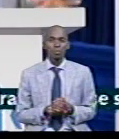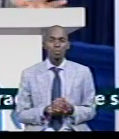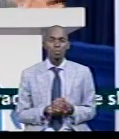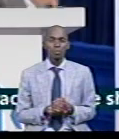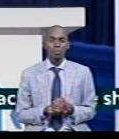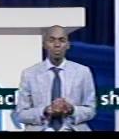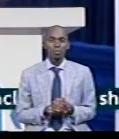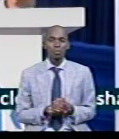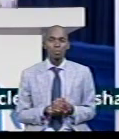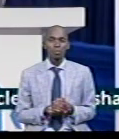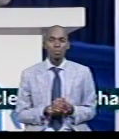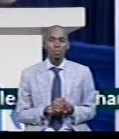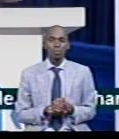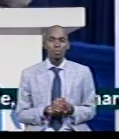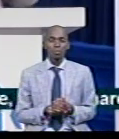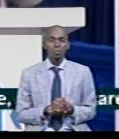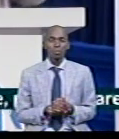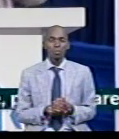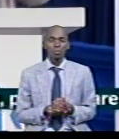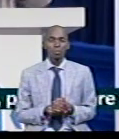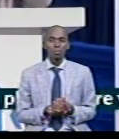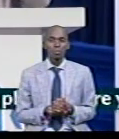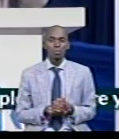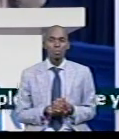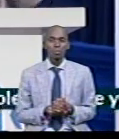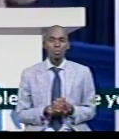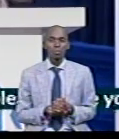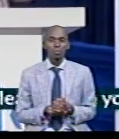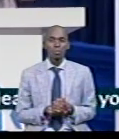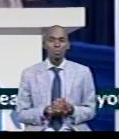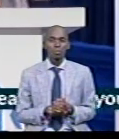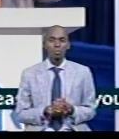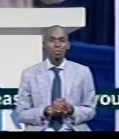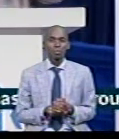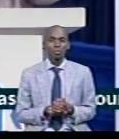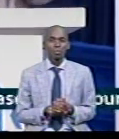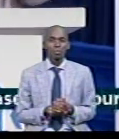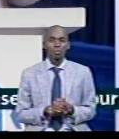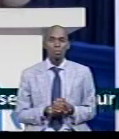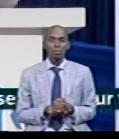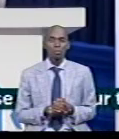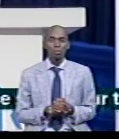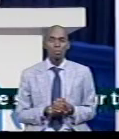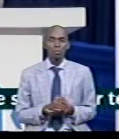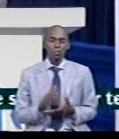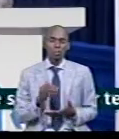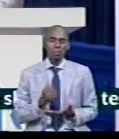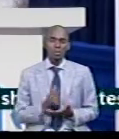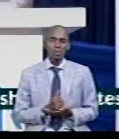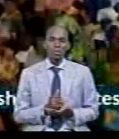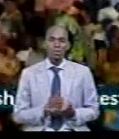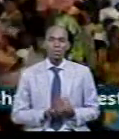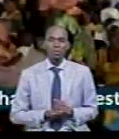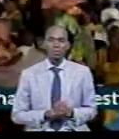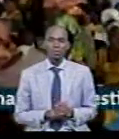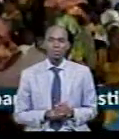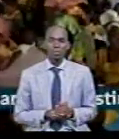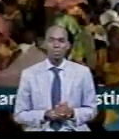Rob from my wife Yamasono or Yakupo Adamo and no Master Eterno. Amen.